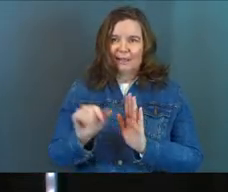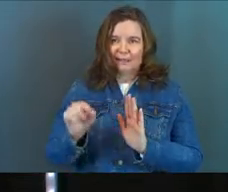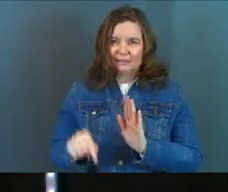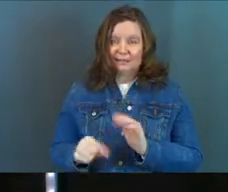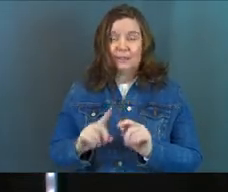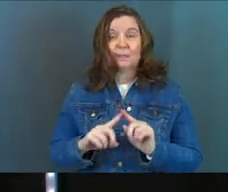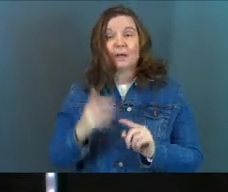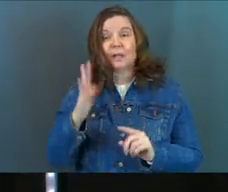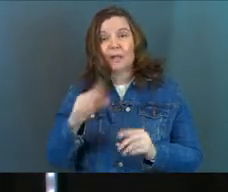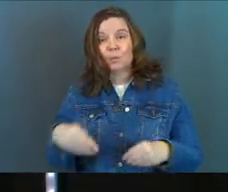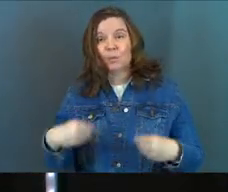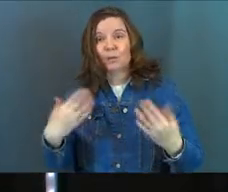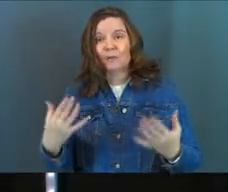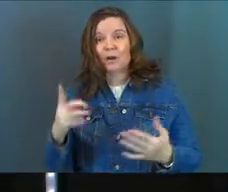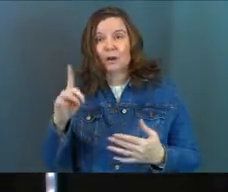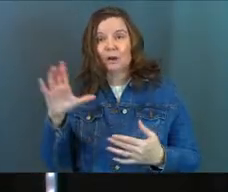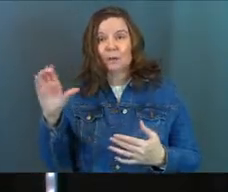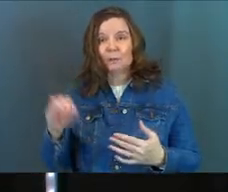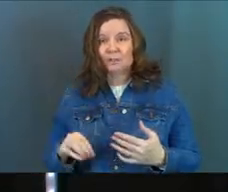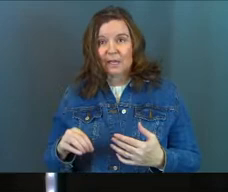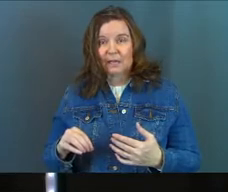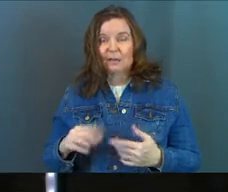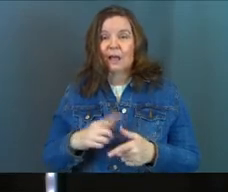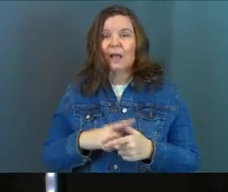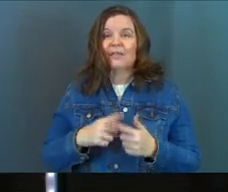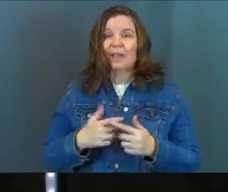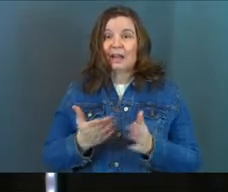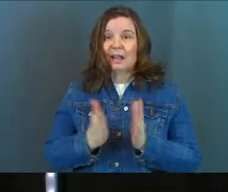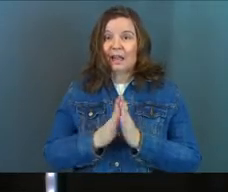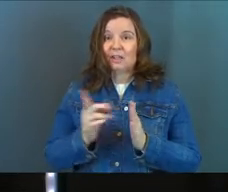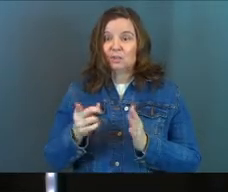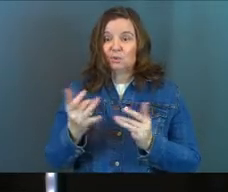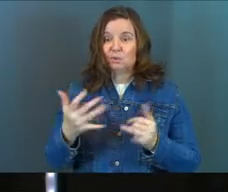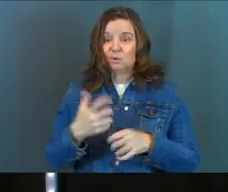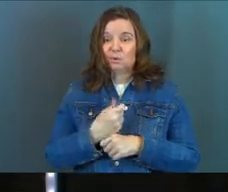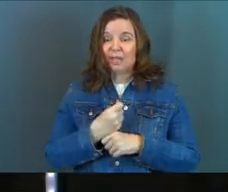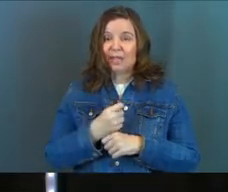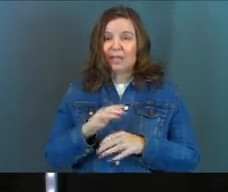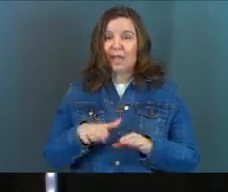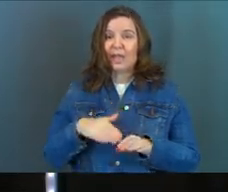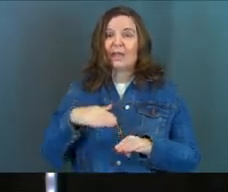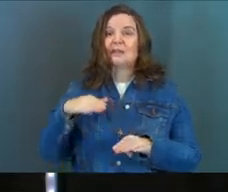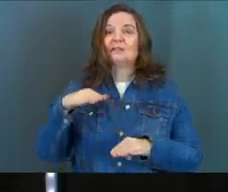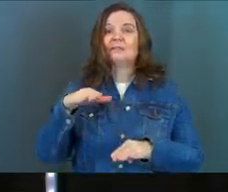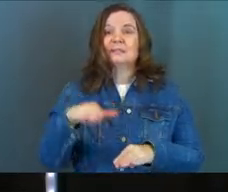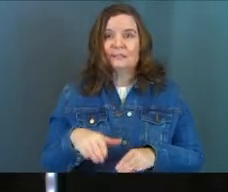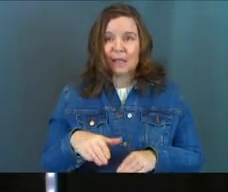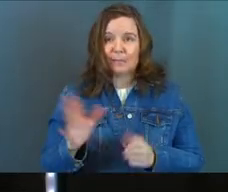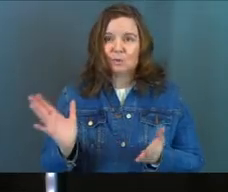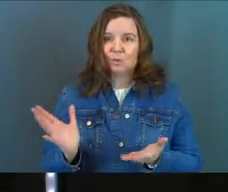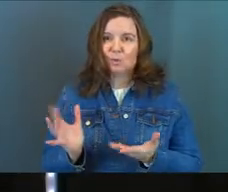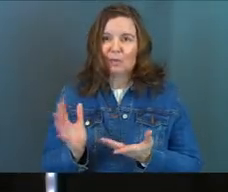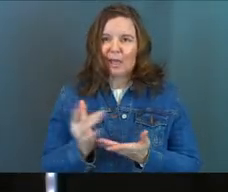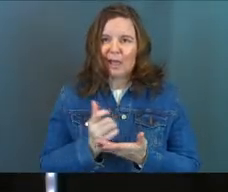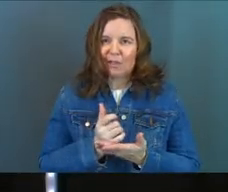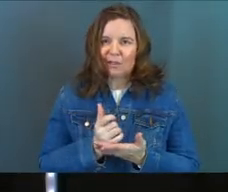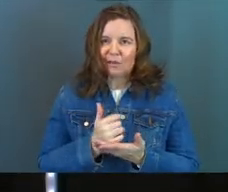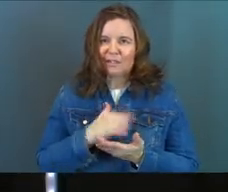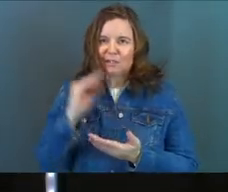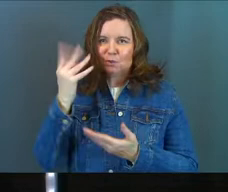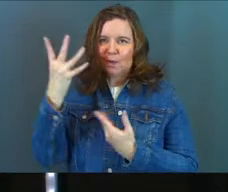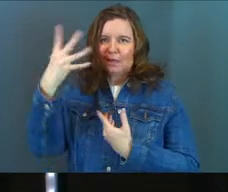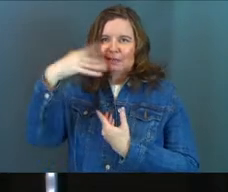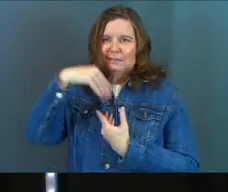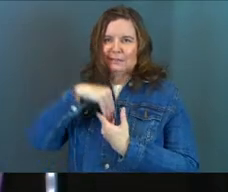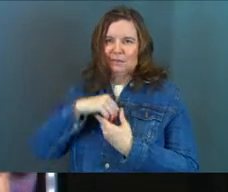this. But God will provide it 100%, and then he'll ask you to take a step to gather his grace